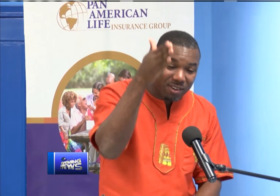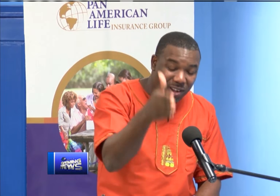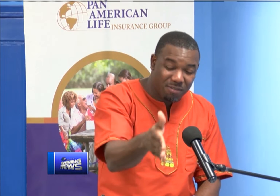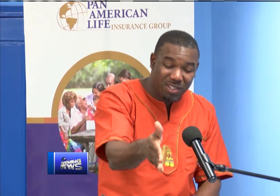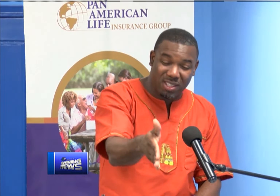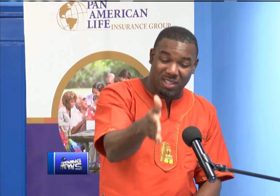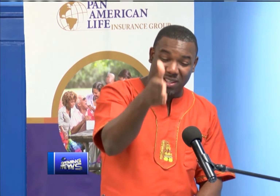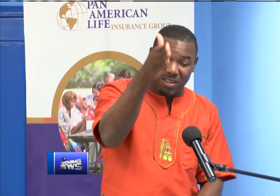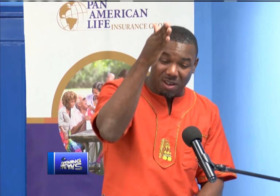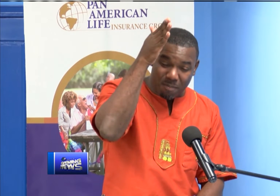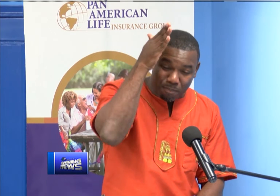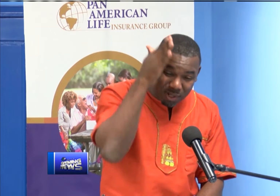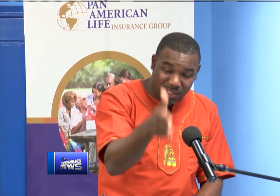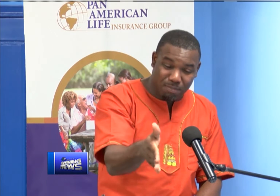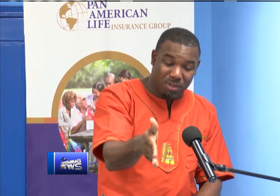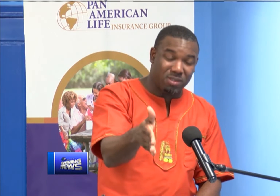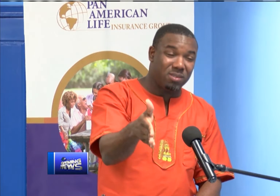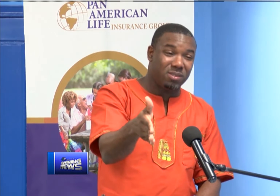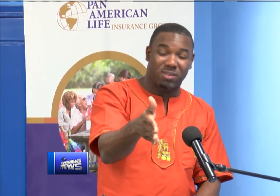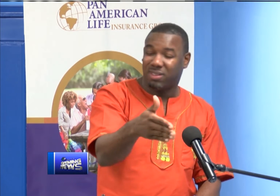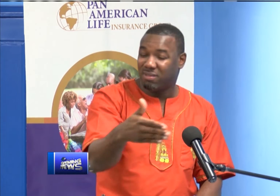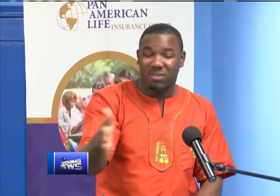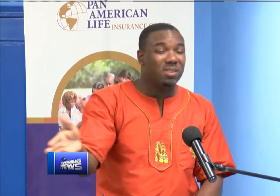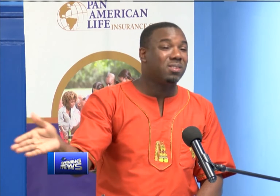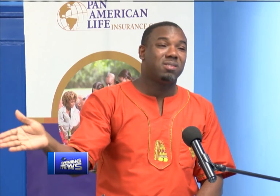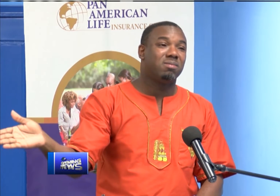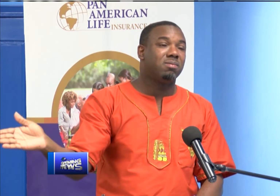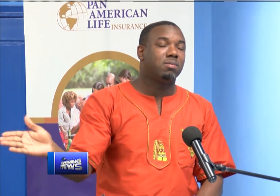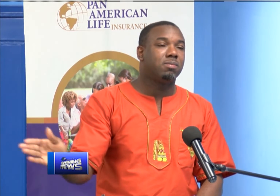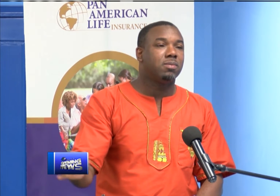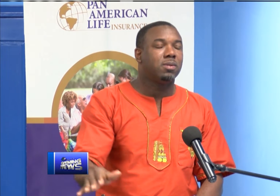parent in front of the principal.